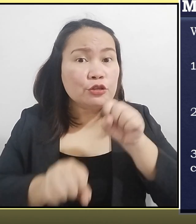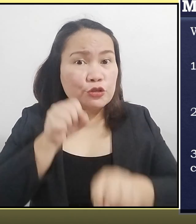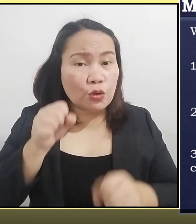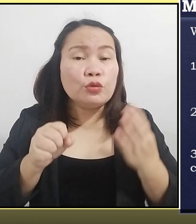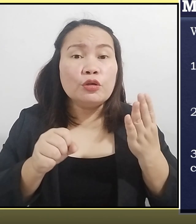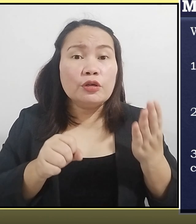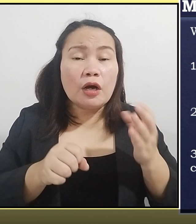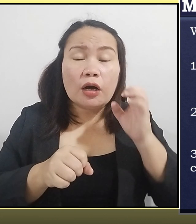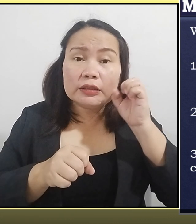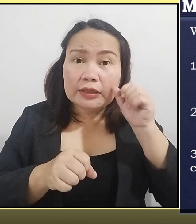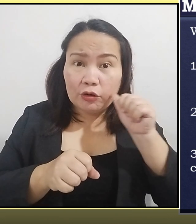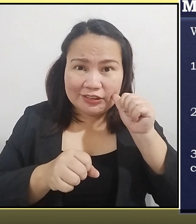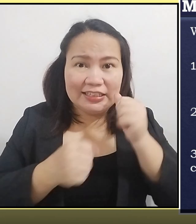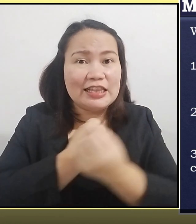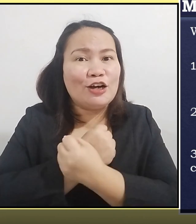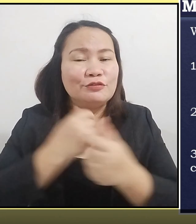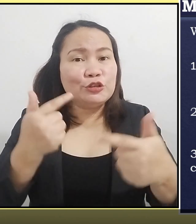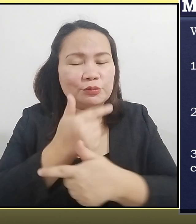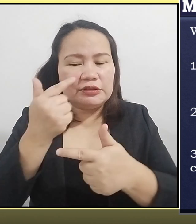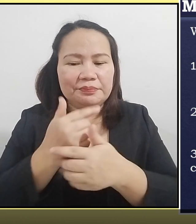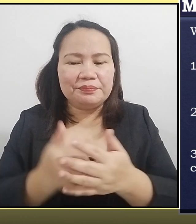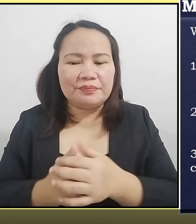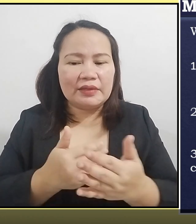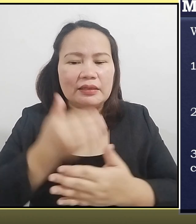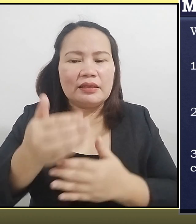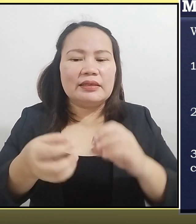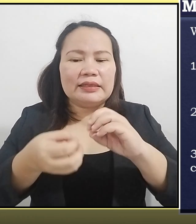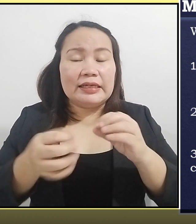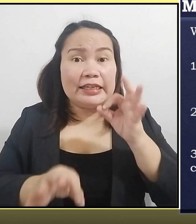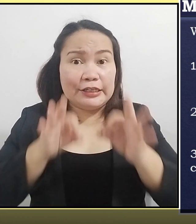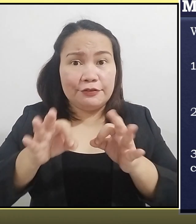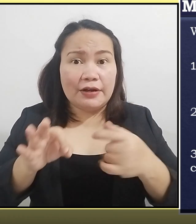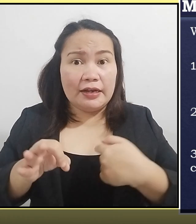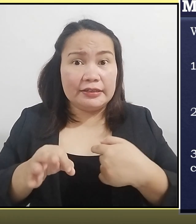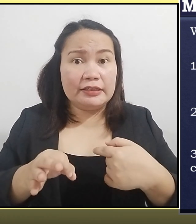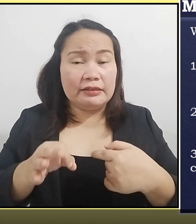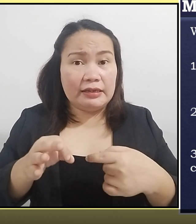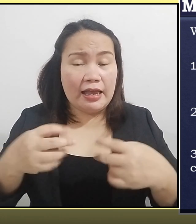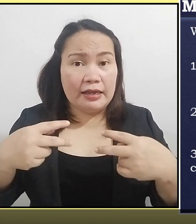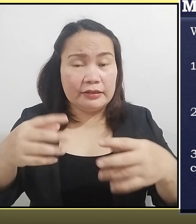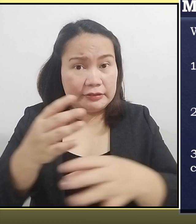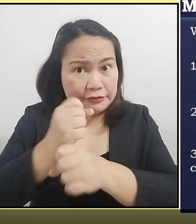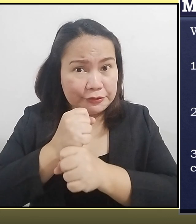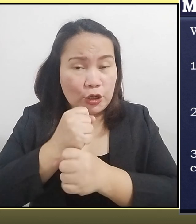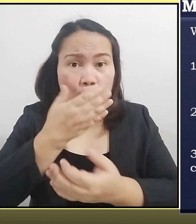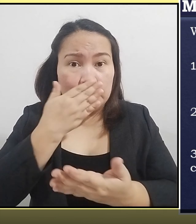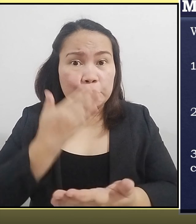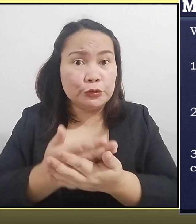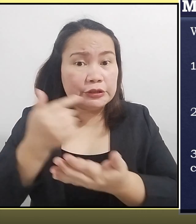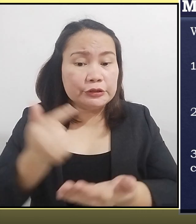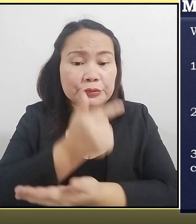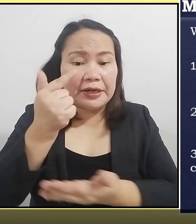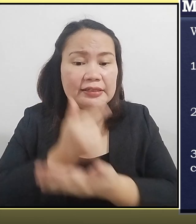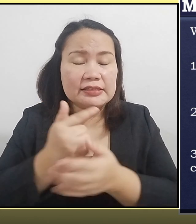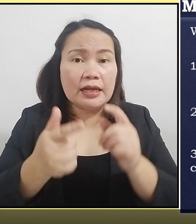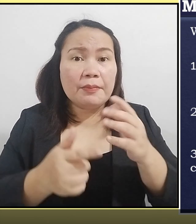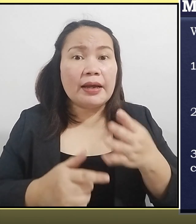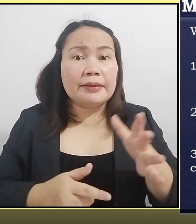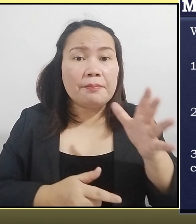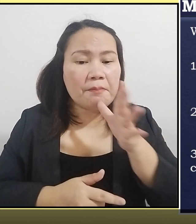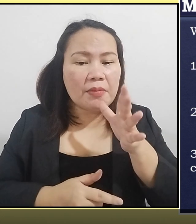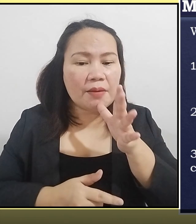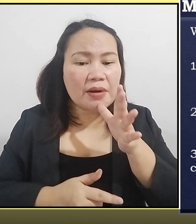loves geometry. Next, if I get good grades, my mom promises to give me a new cell